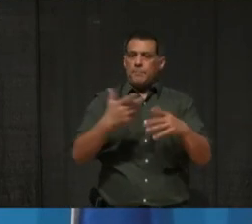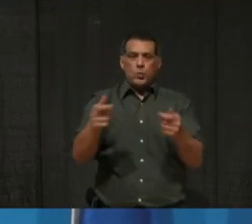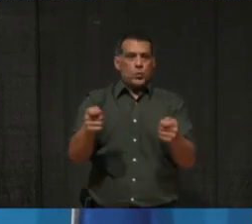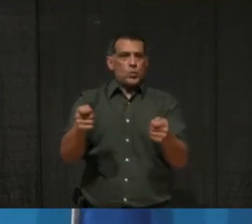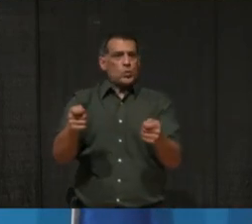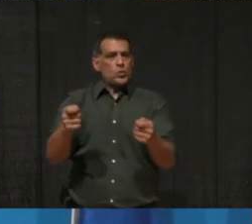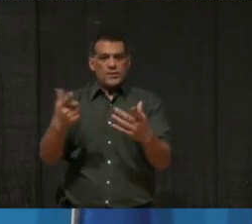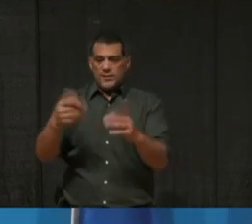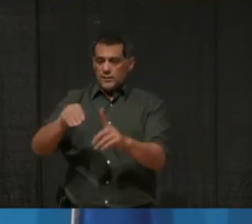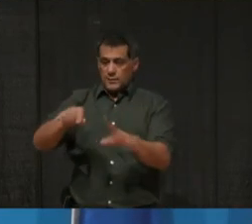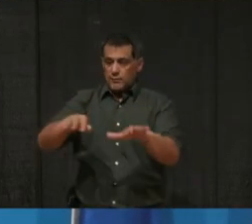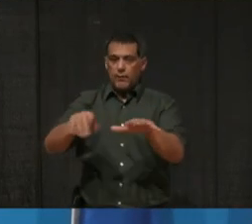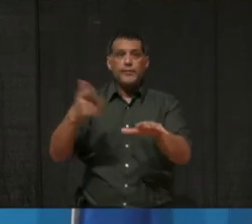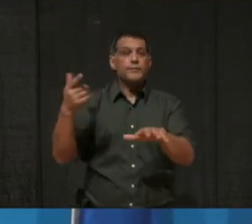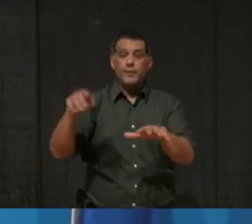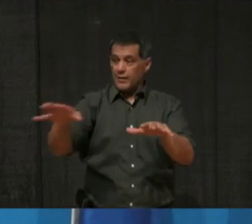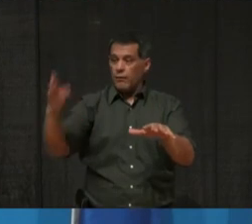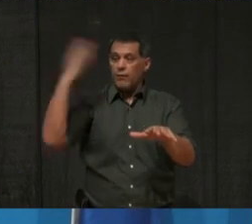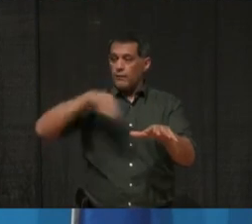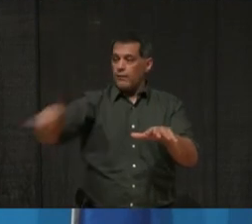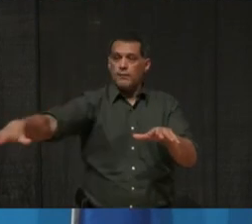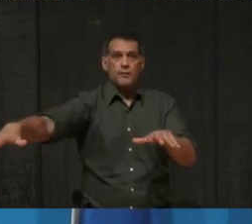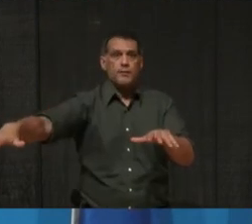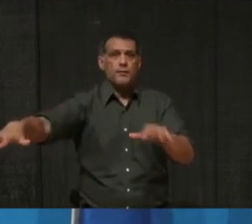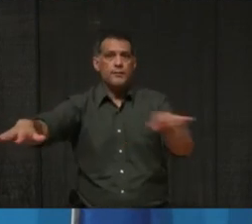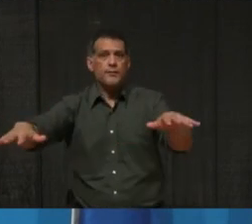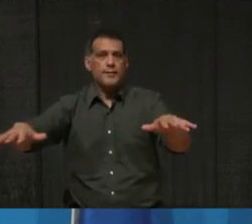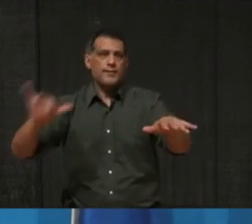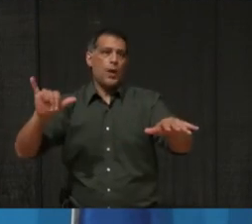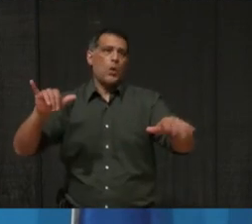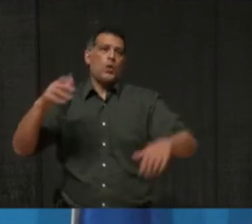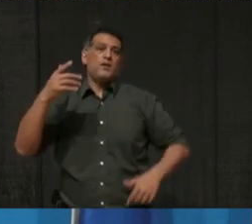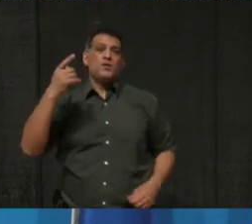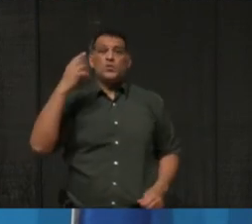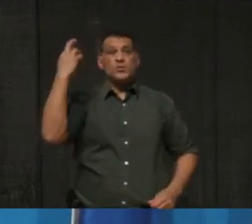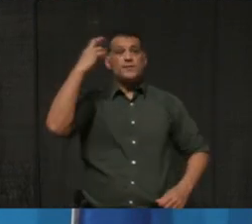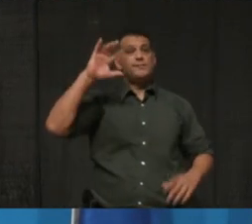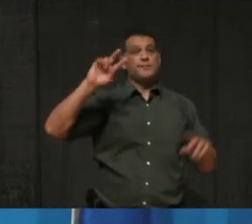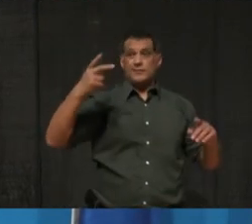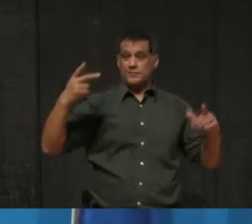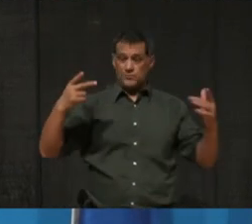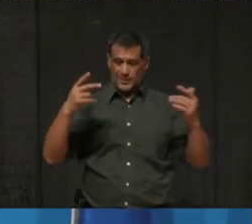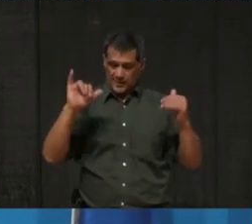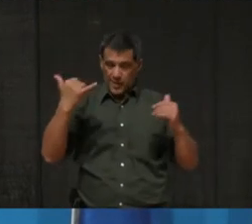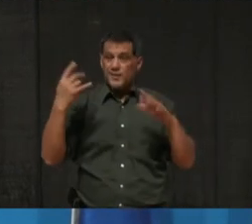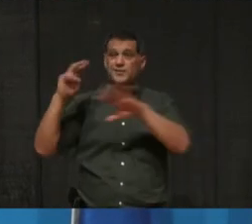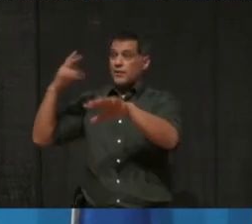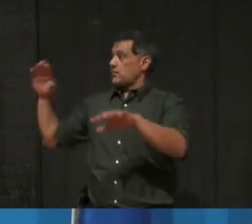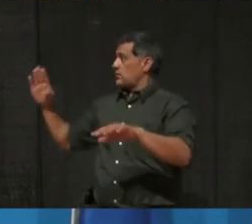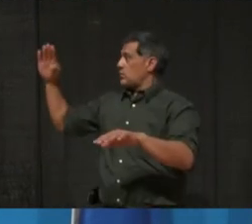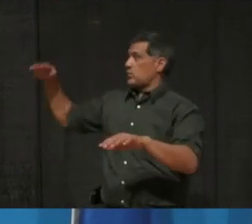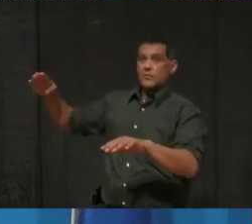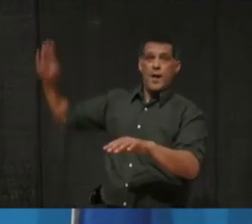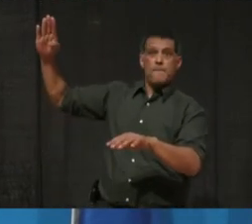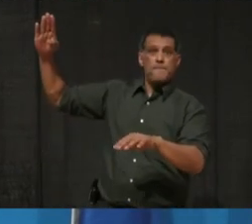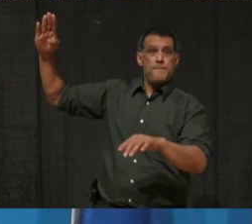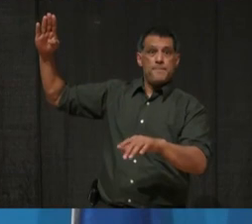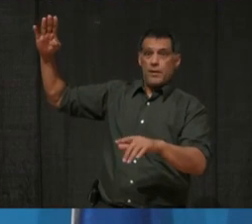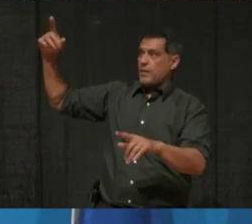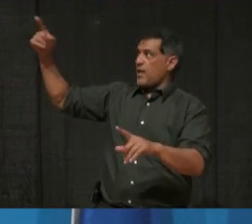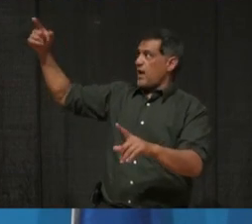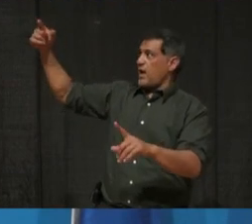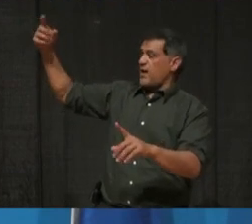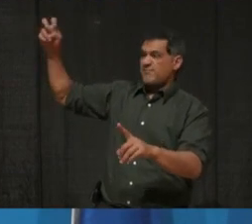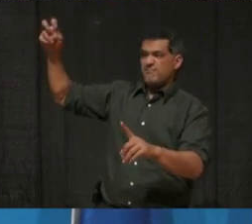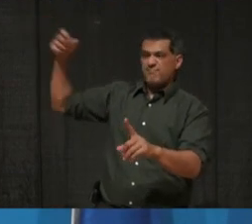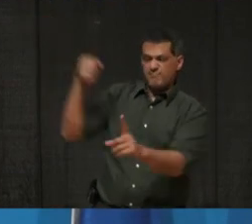seeing, at the height of what appears to be the height, hopefully, of the second wave in our community, it was able to obtain a foothold